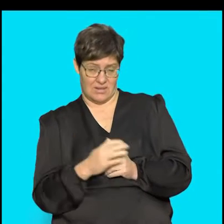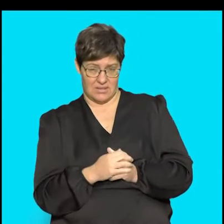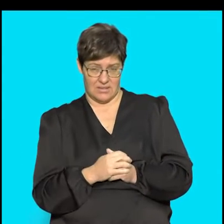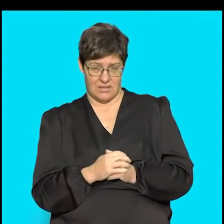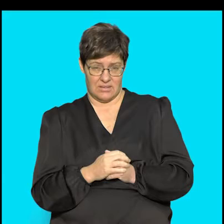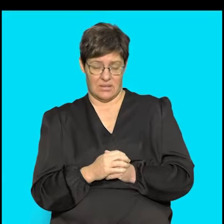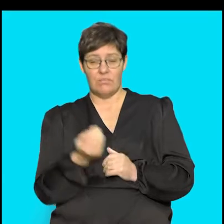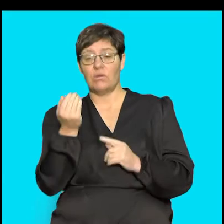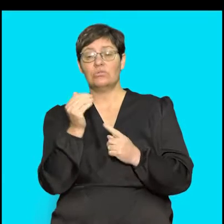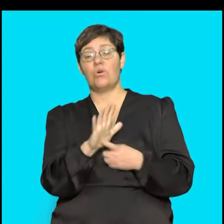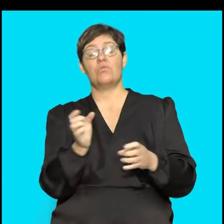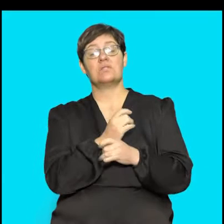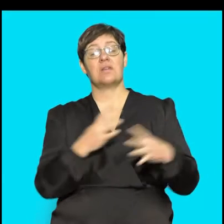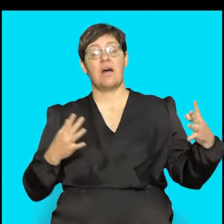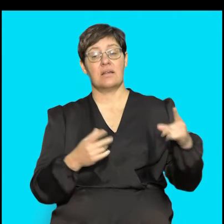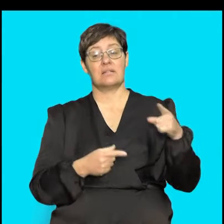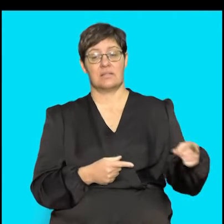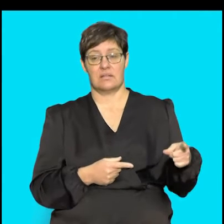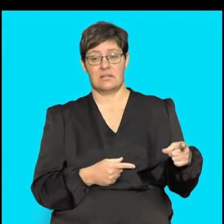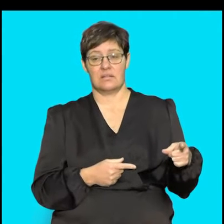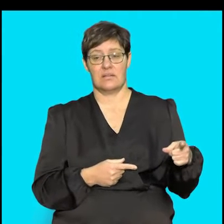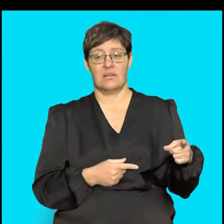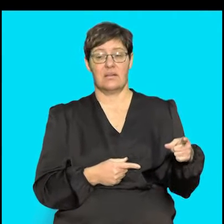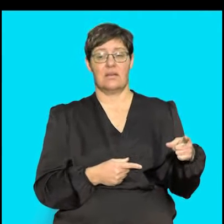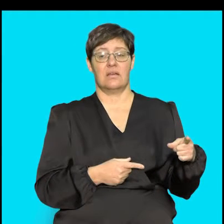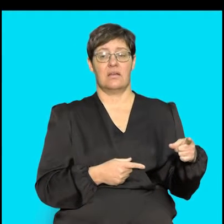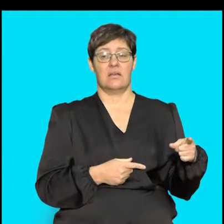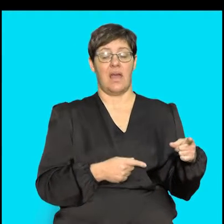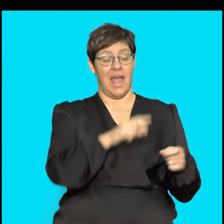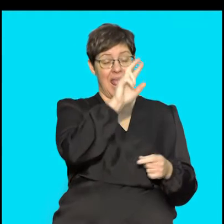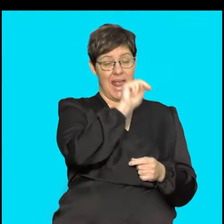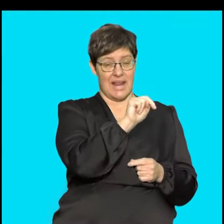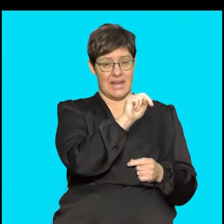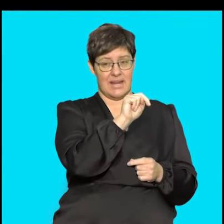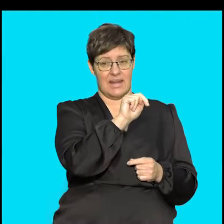And we showed that in the beginning, the concentration of the nitrogen